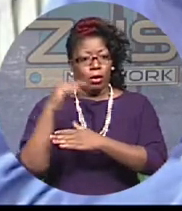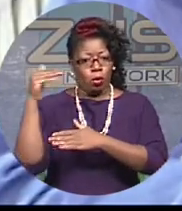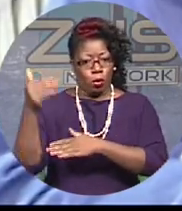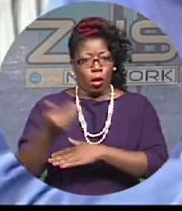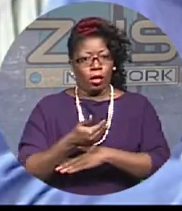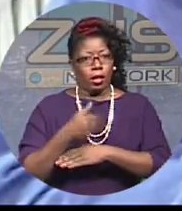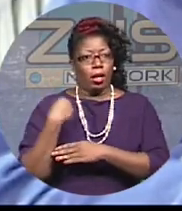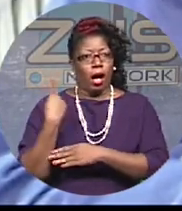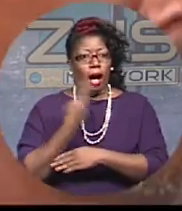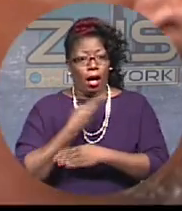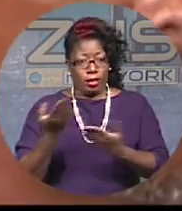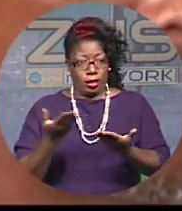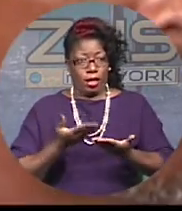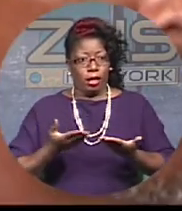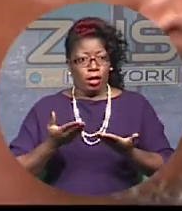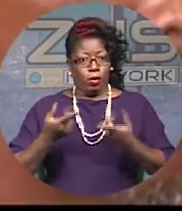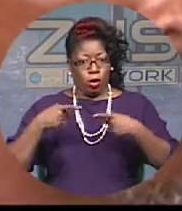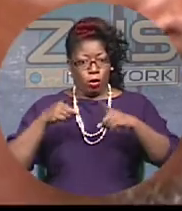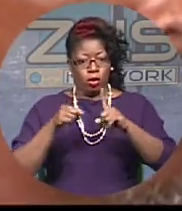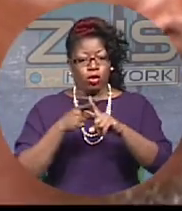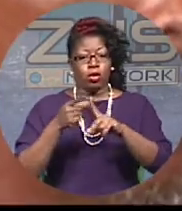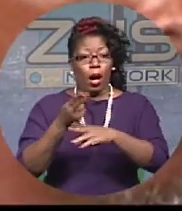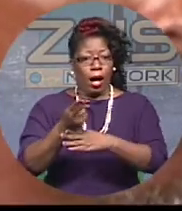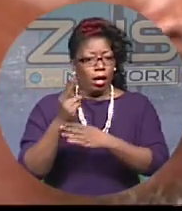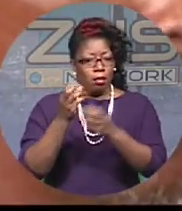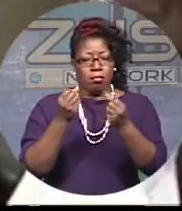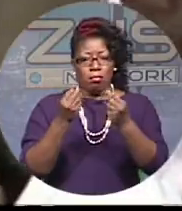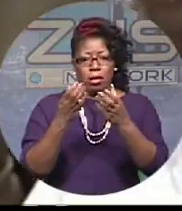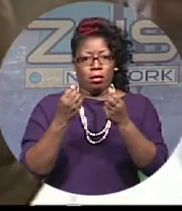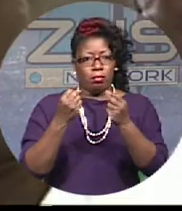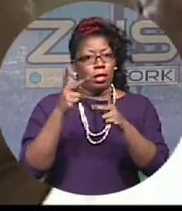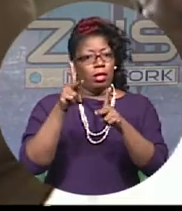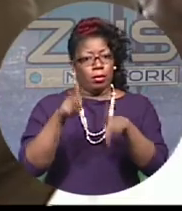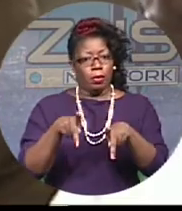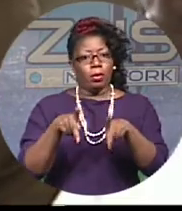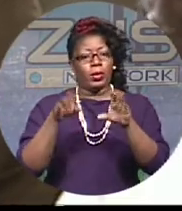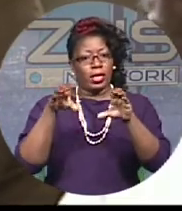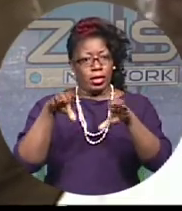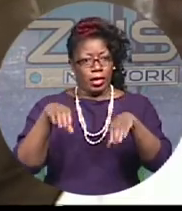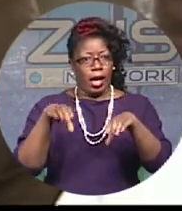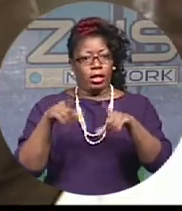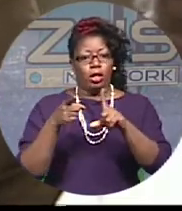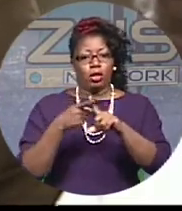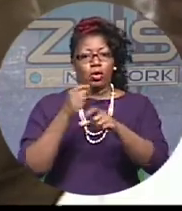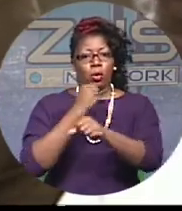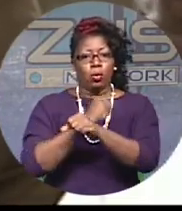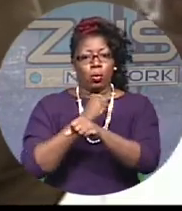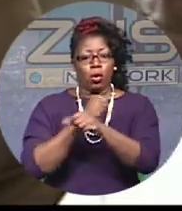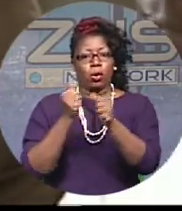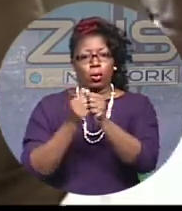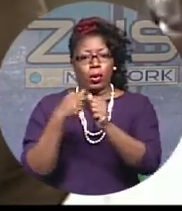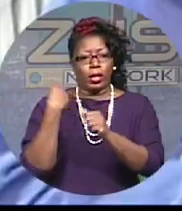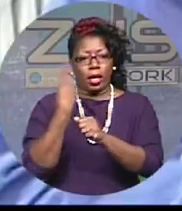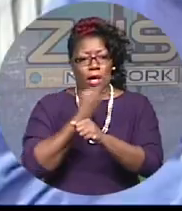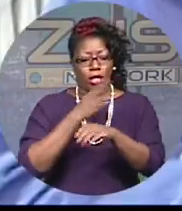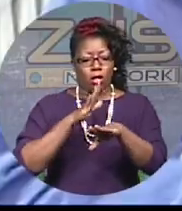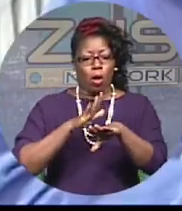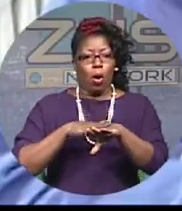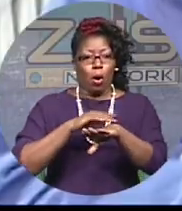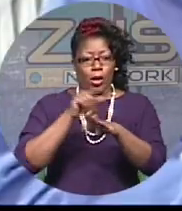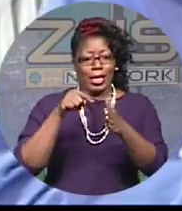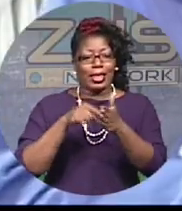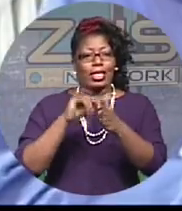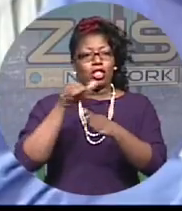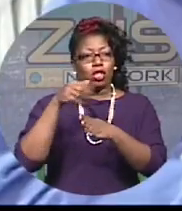us here. We are going to hire as many people as we could to work along with us on this job.